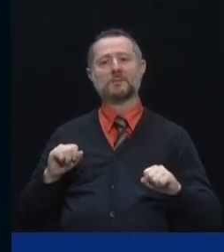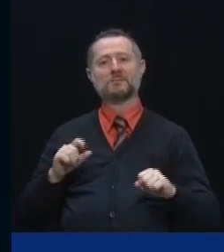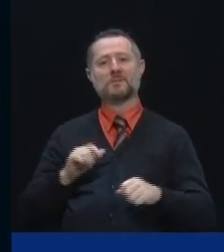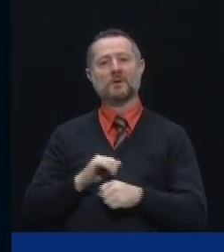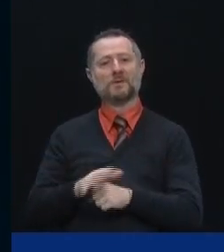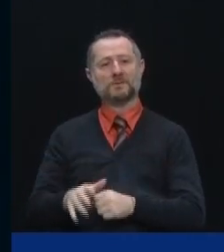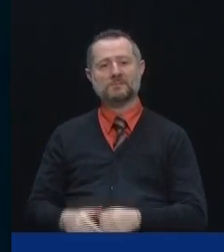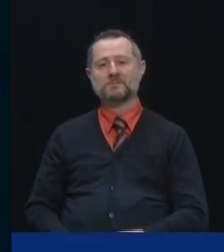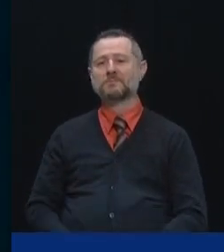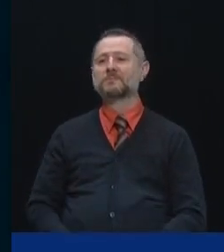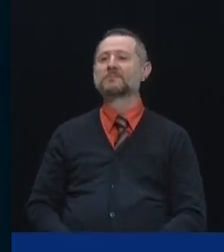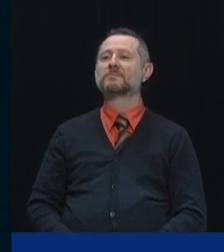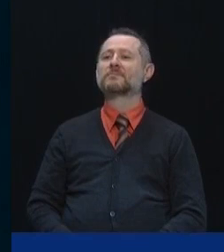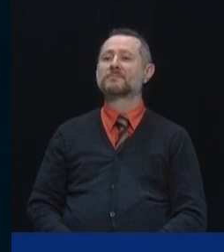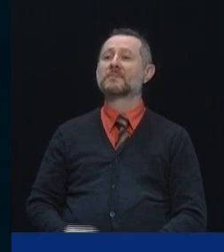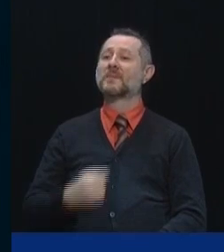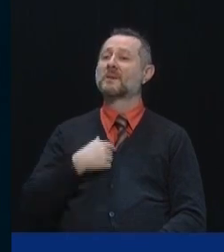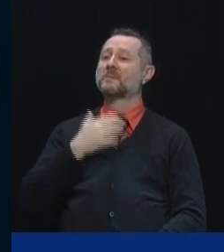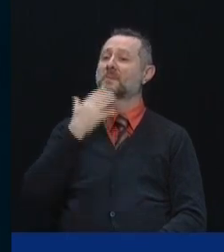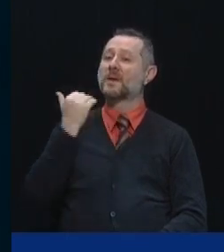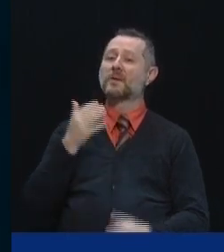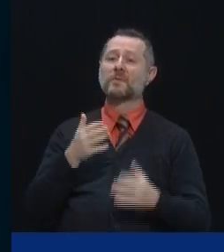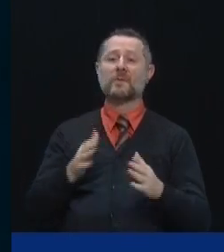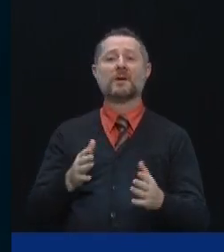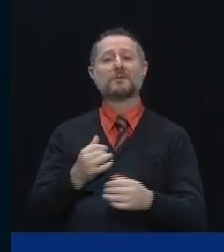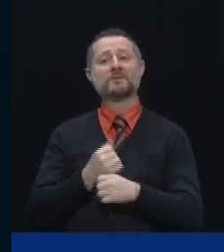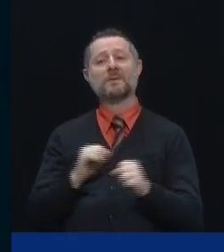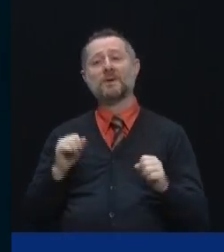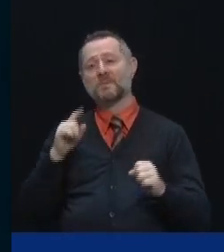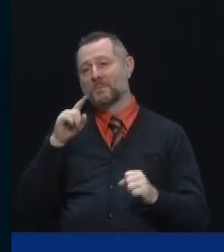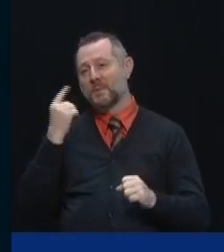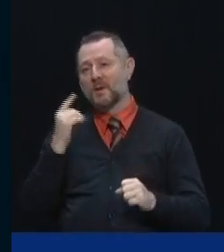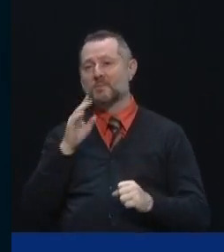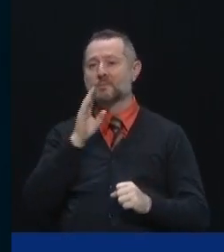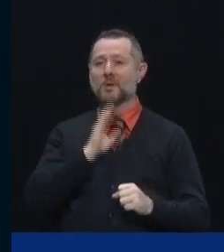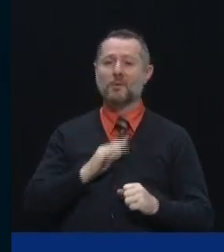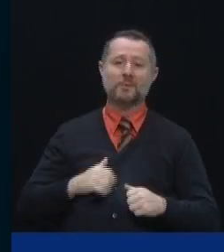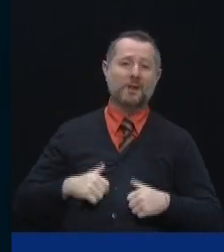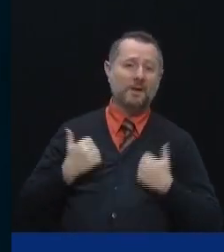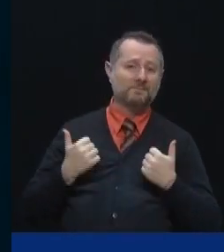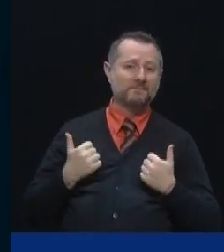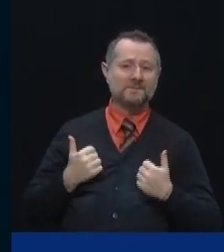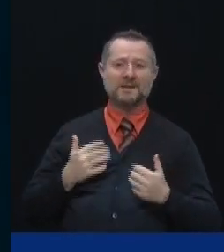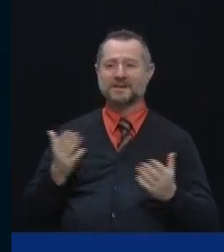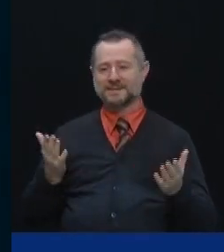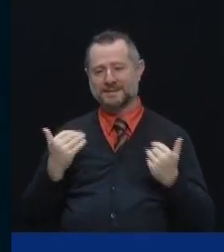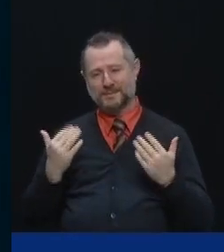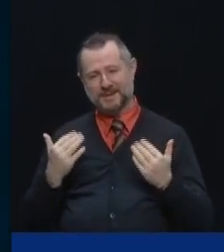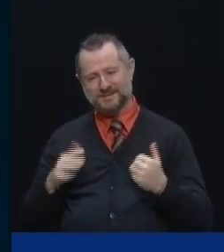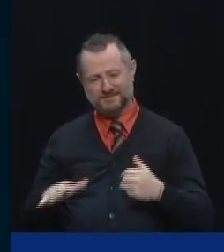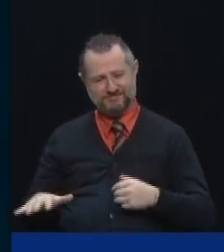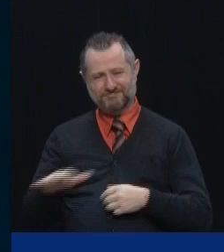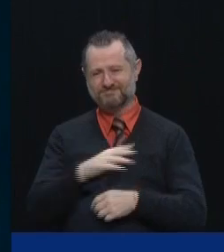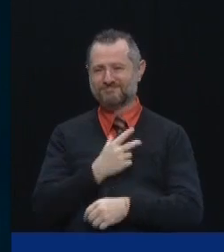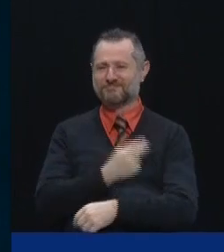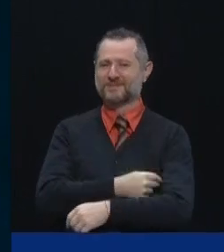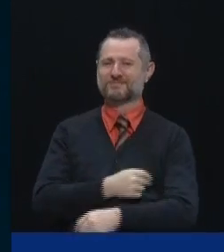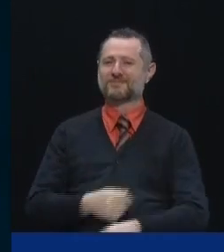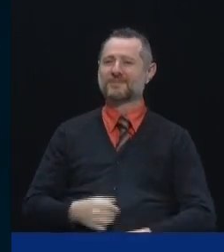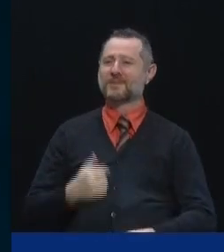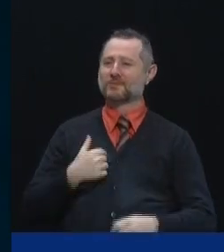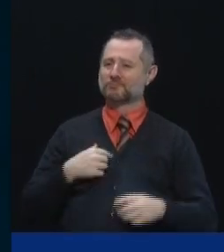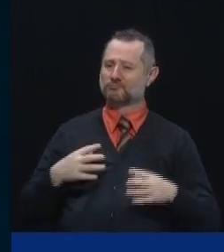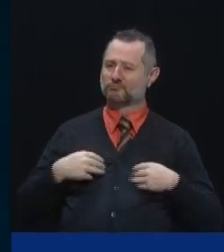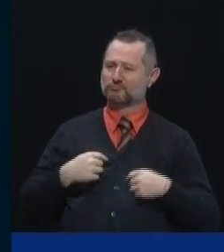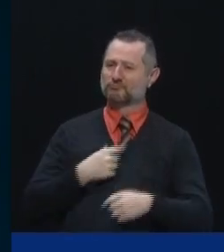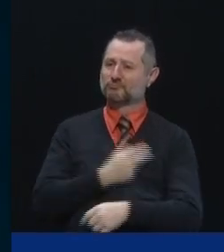devastated by this virus. The best way to save black and brown lives is to get as many people vaccinated as possible. I'm getting vaccinated because